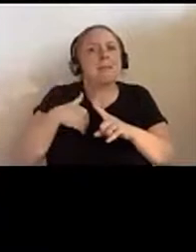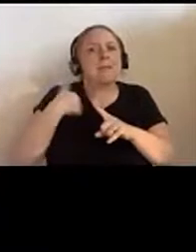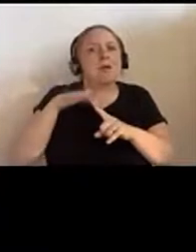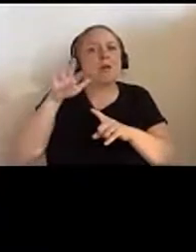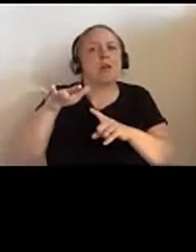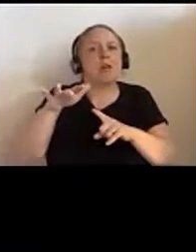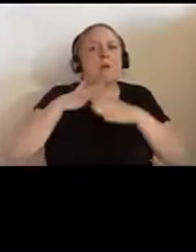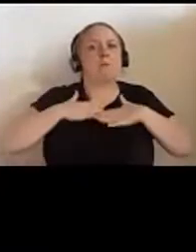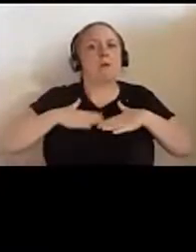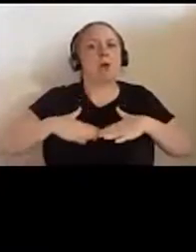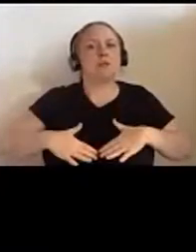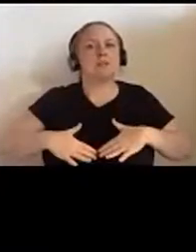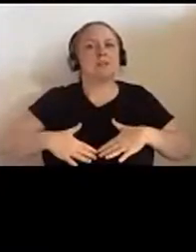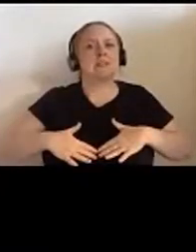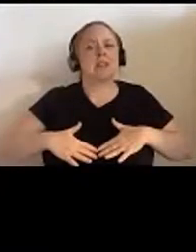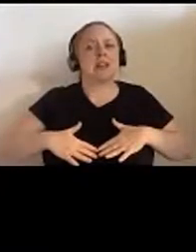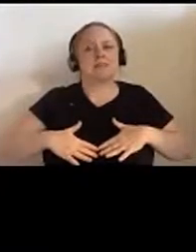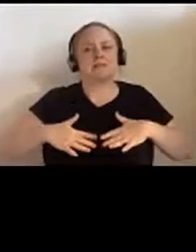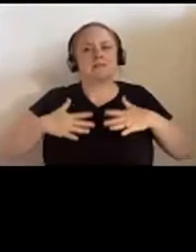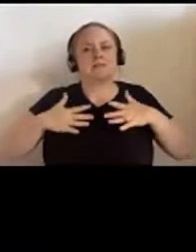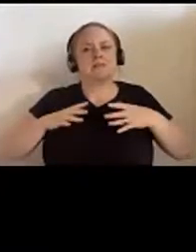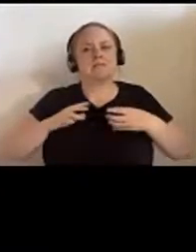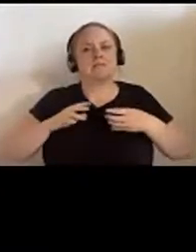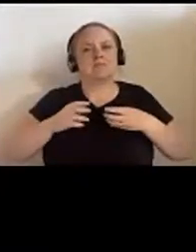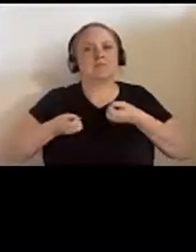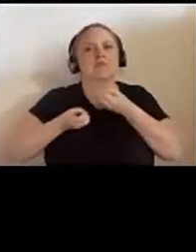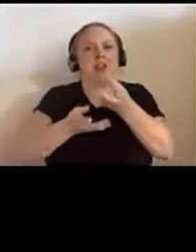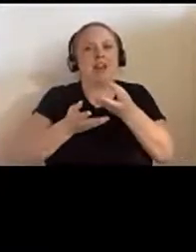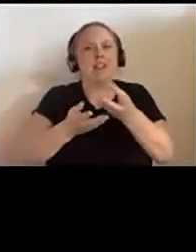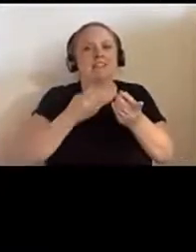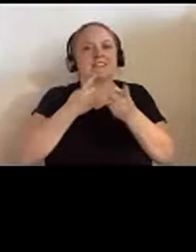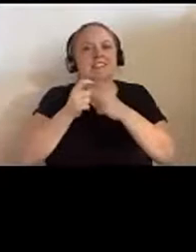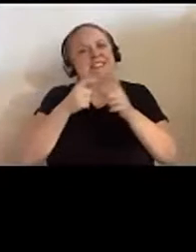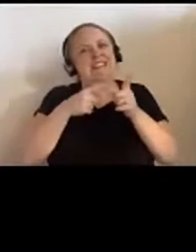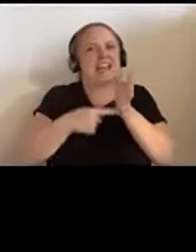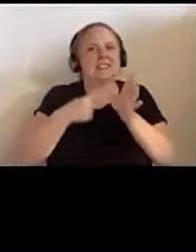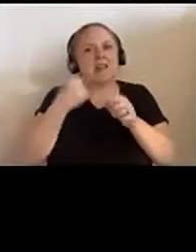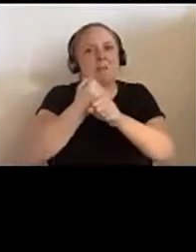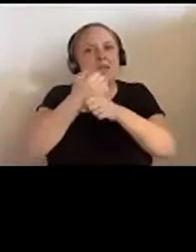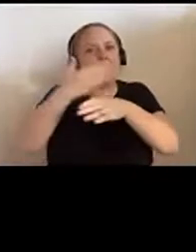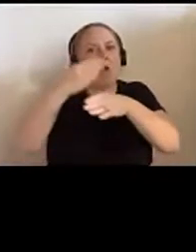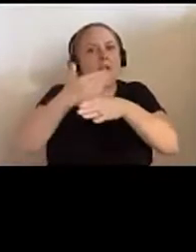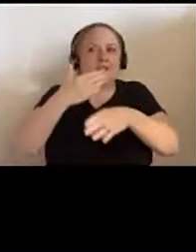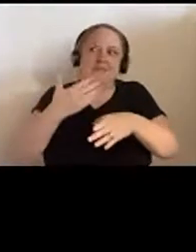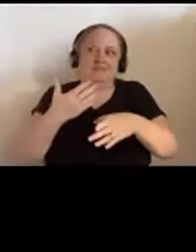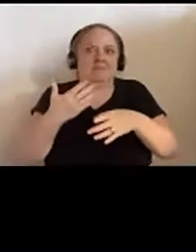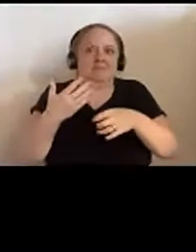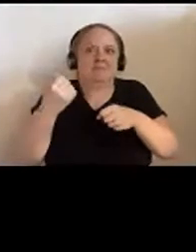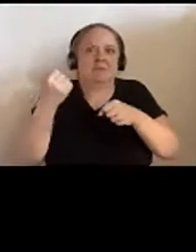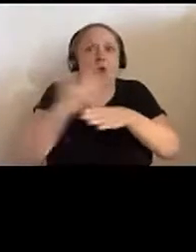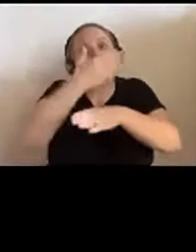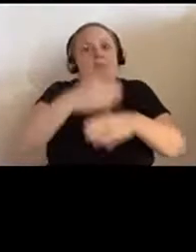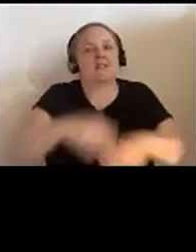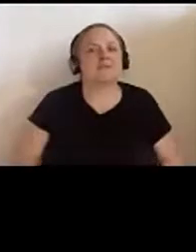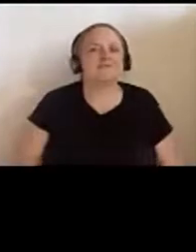whose bodies and whose presence provide the data that makes the work go, that makes it all work. And